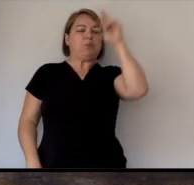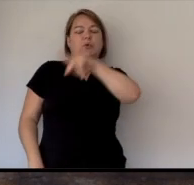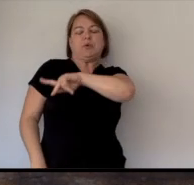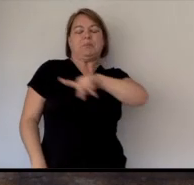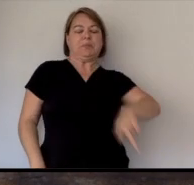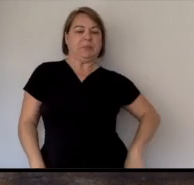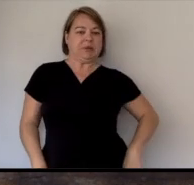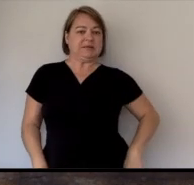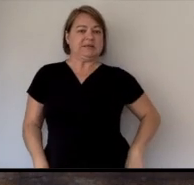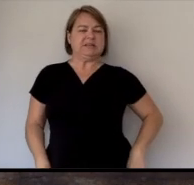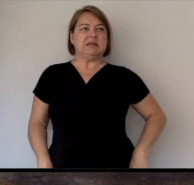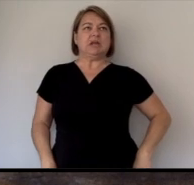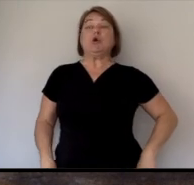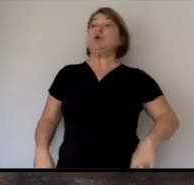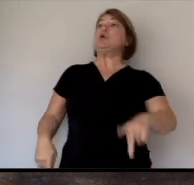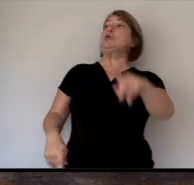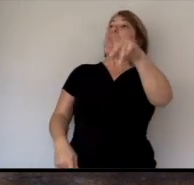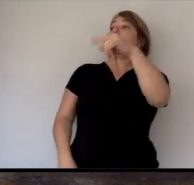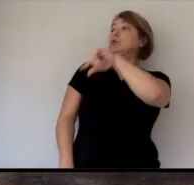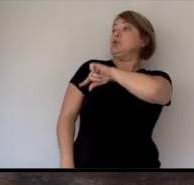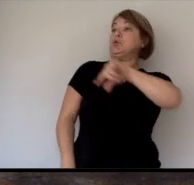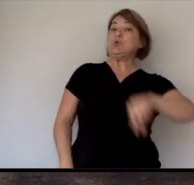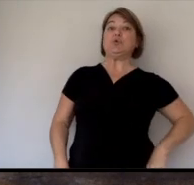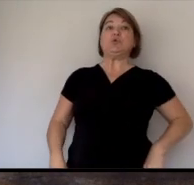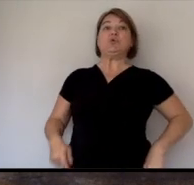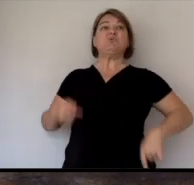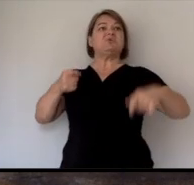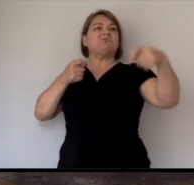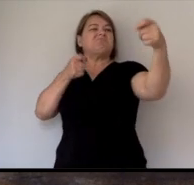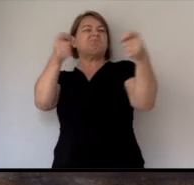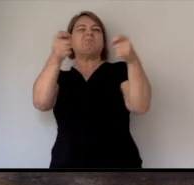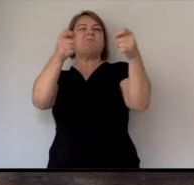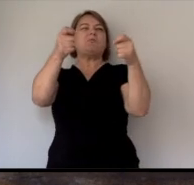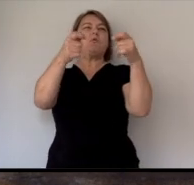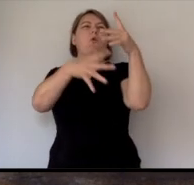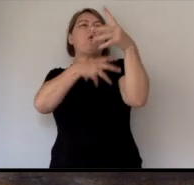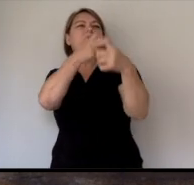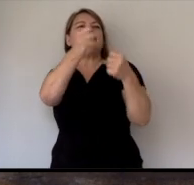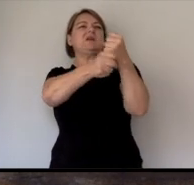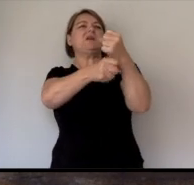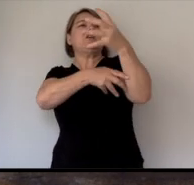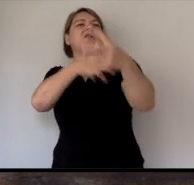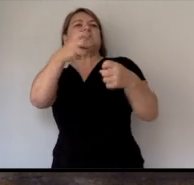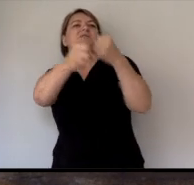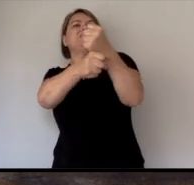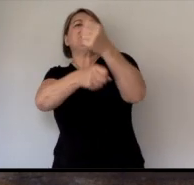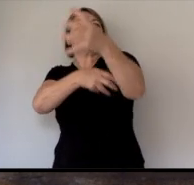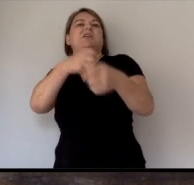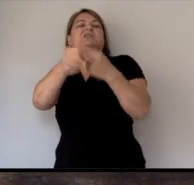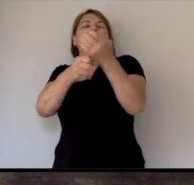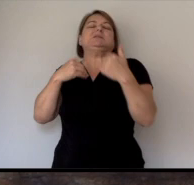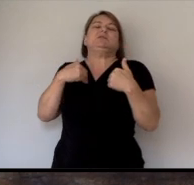ruled for many long years and was tired of it. She made up her mind that the prince would marry and become king before the end of the summer.